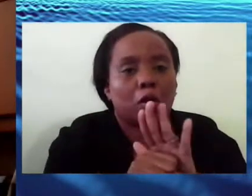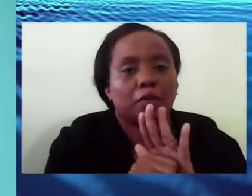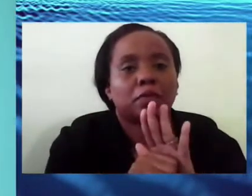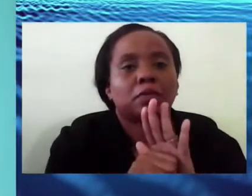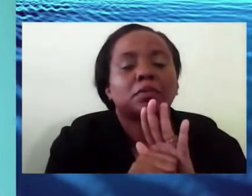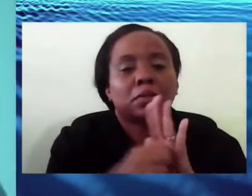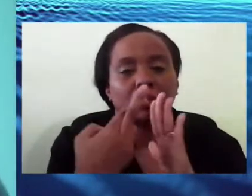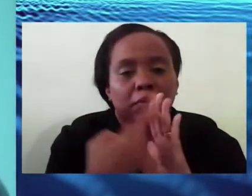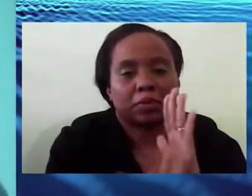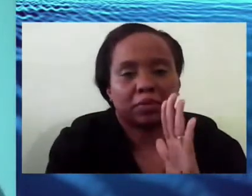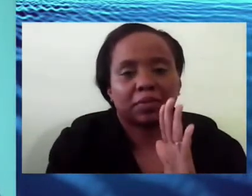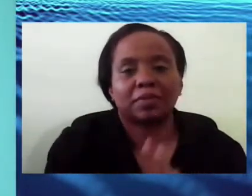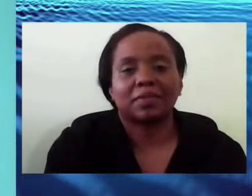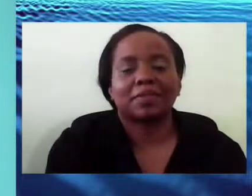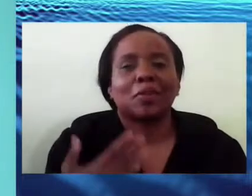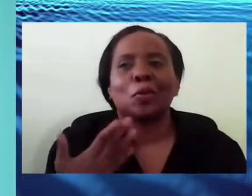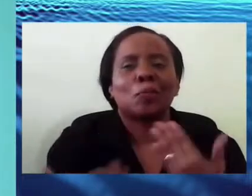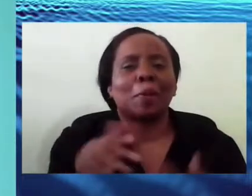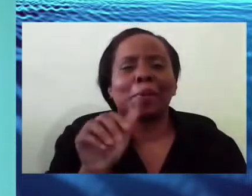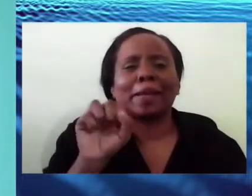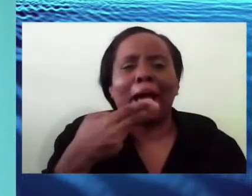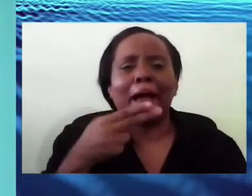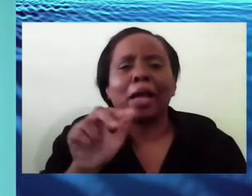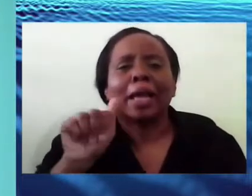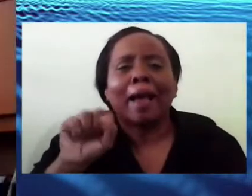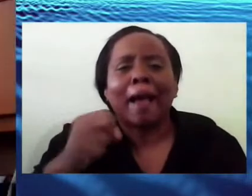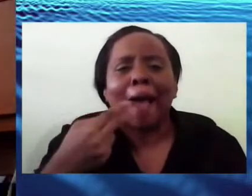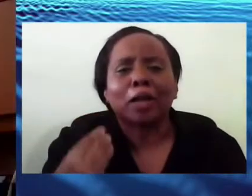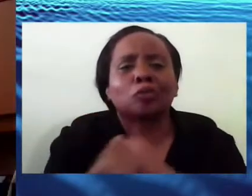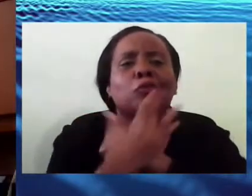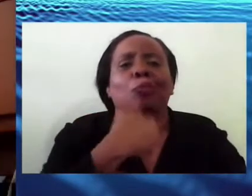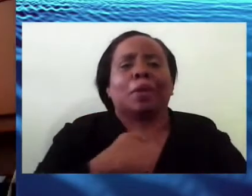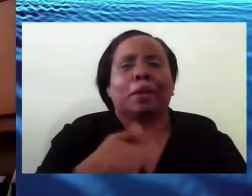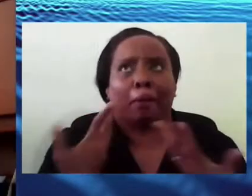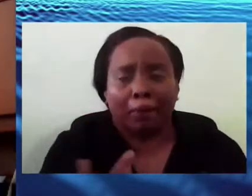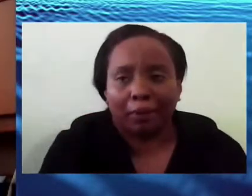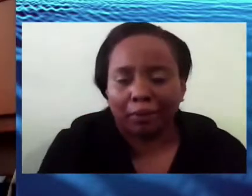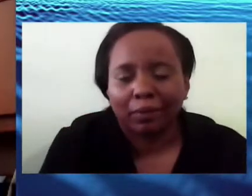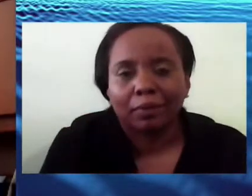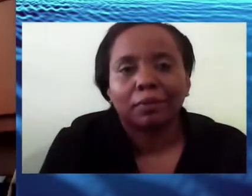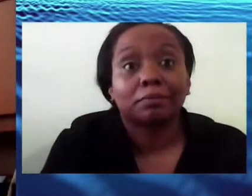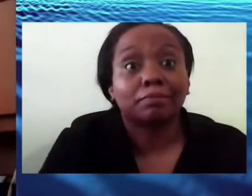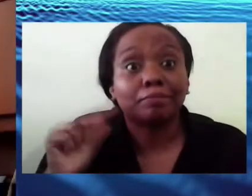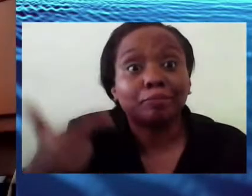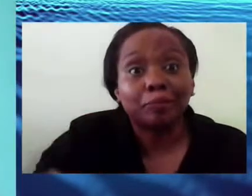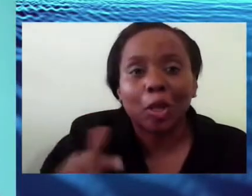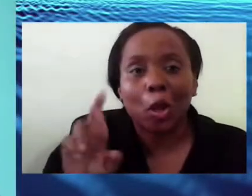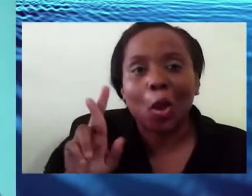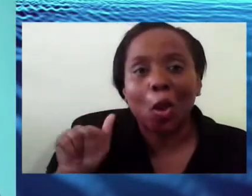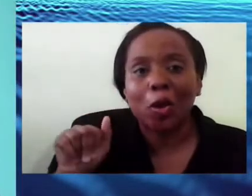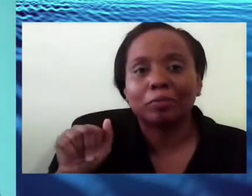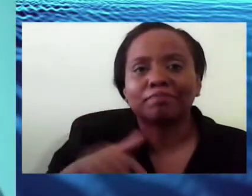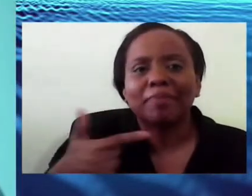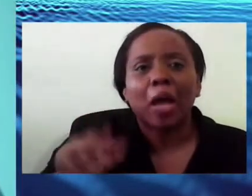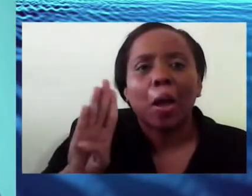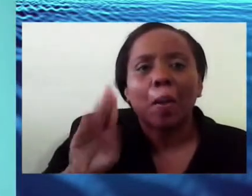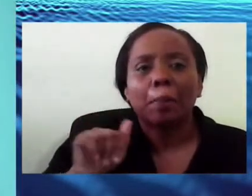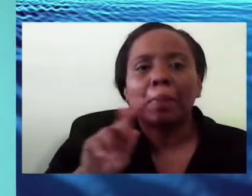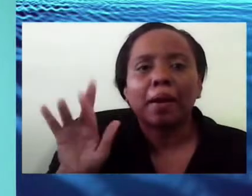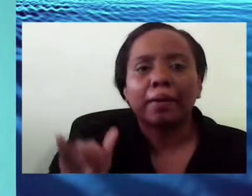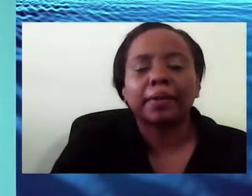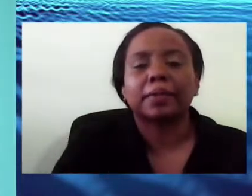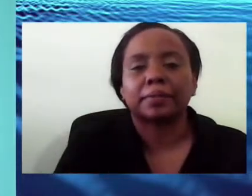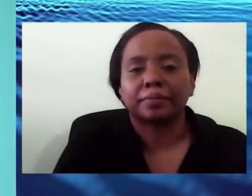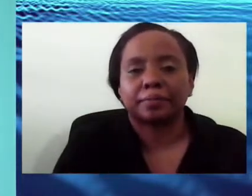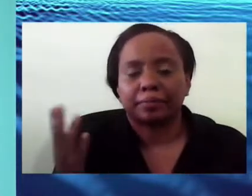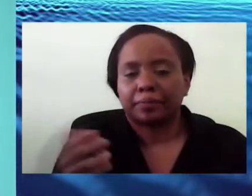I think thank it's you, the ash. The ash. I'm sorry, getting to me. Go ahead, Barry. Your time. Thank you, Minister. I was wondering if, based on the